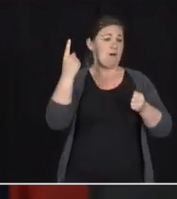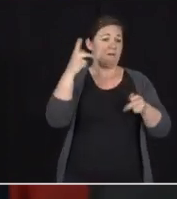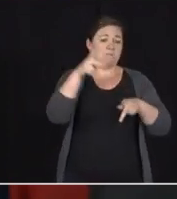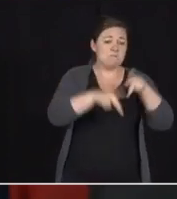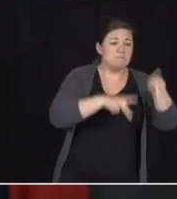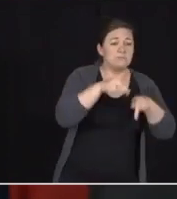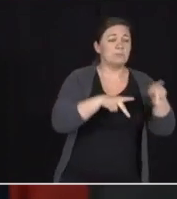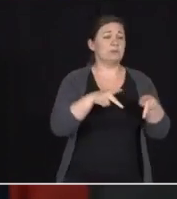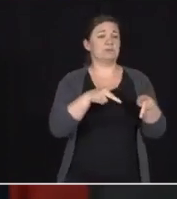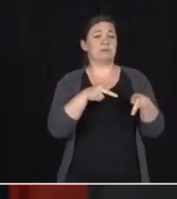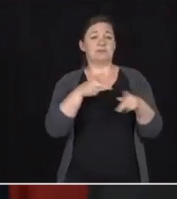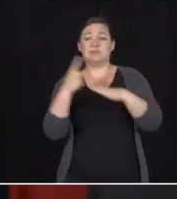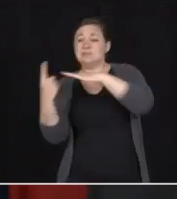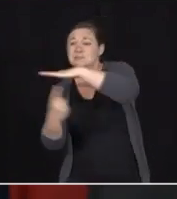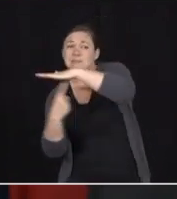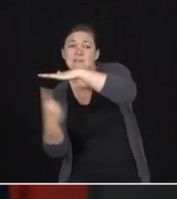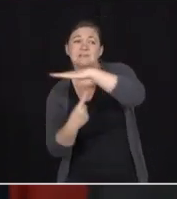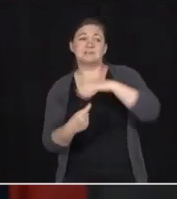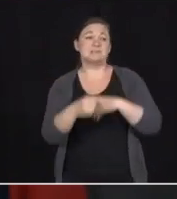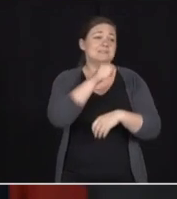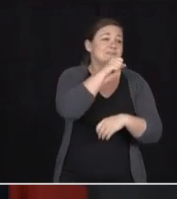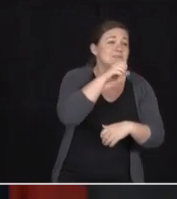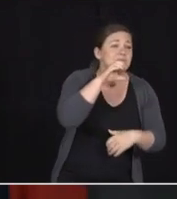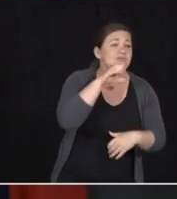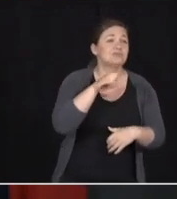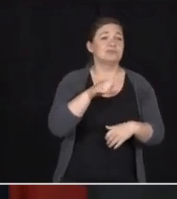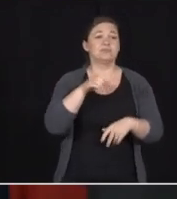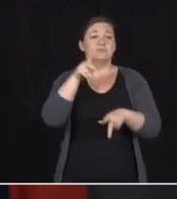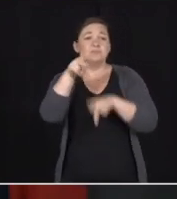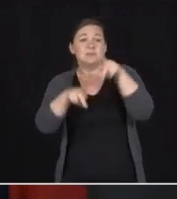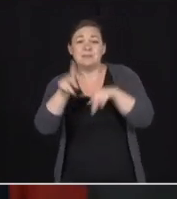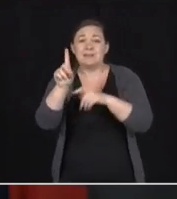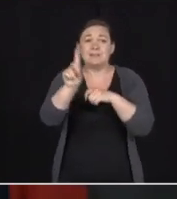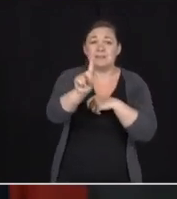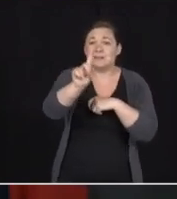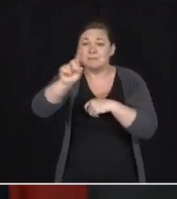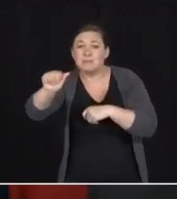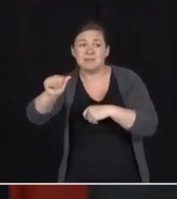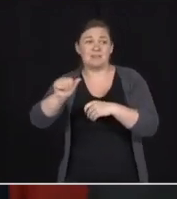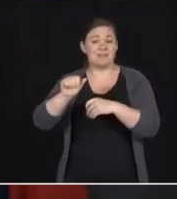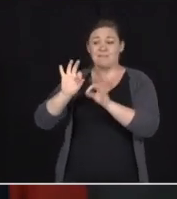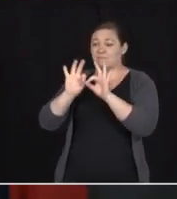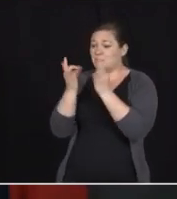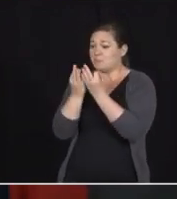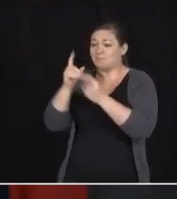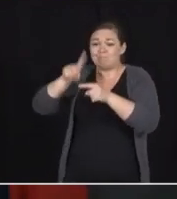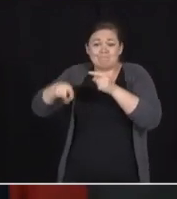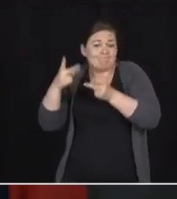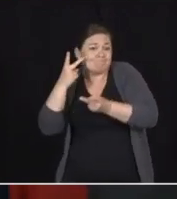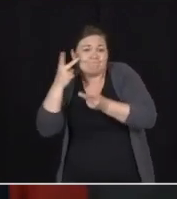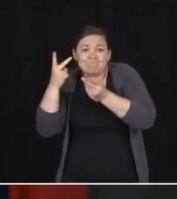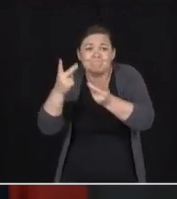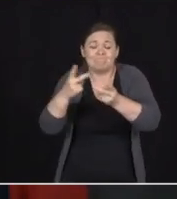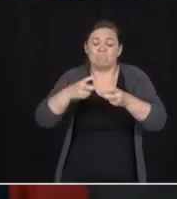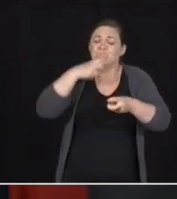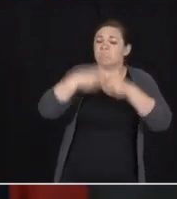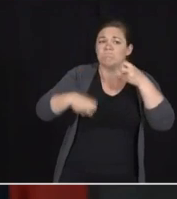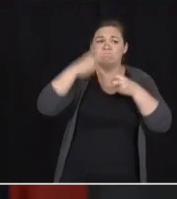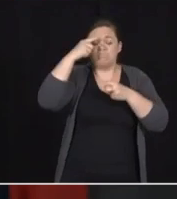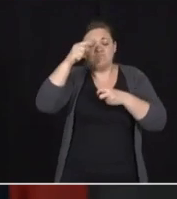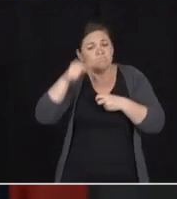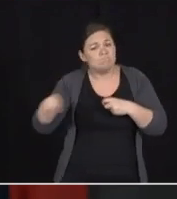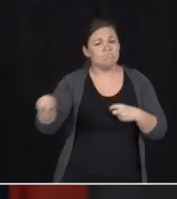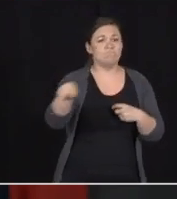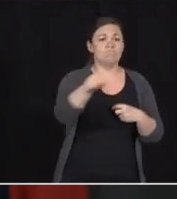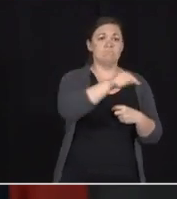ones, our seniors, and those with disabilities, we know this has been especially difficult, and we're here to